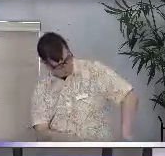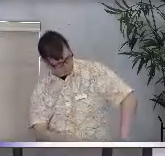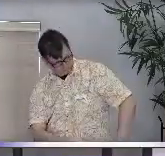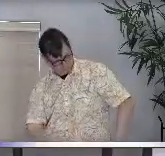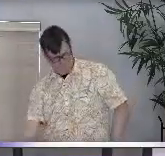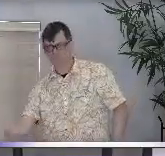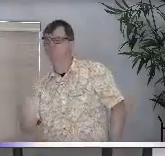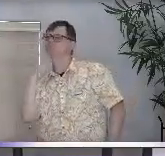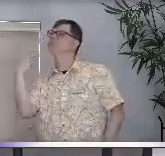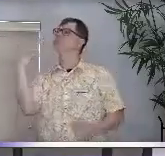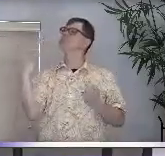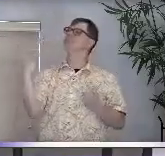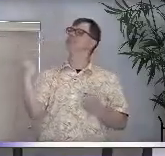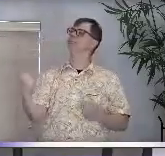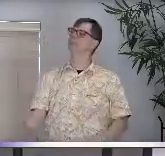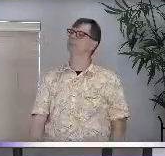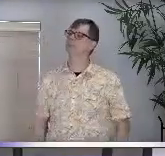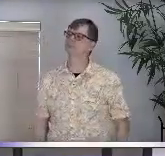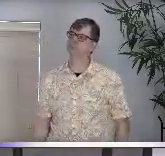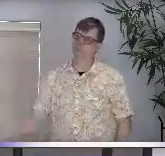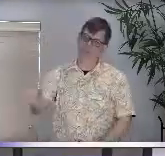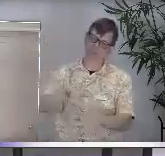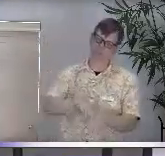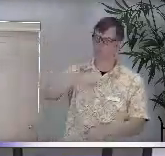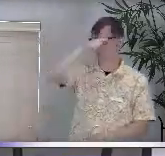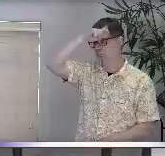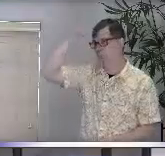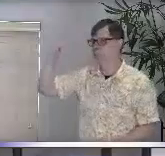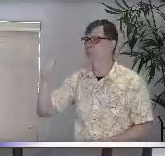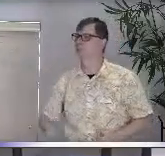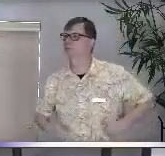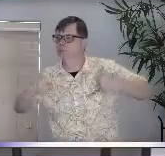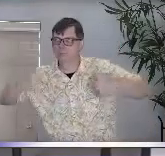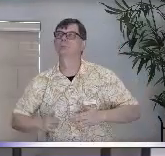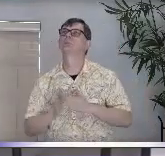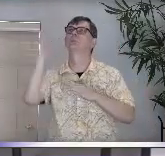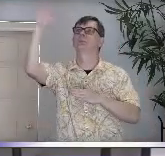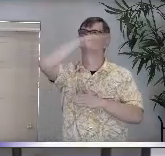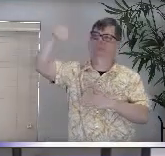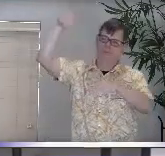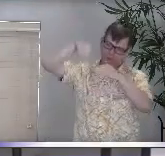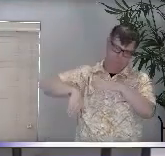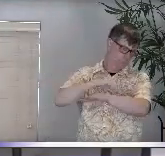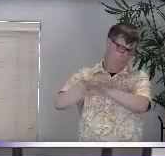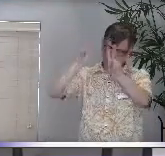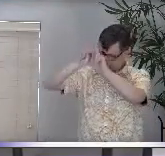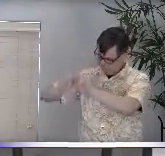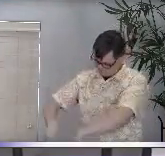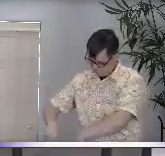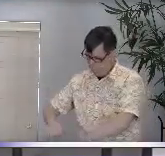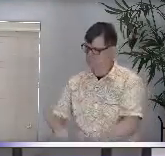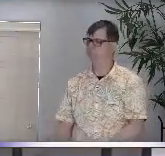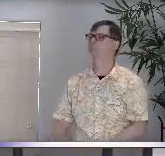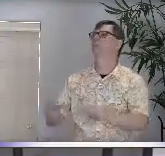daring greatly. I invite you to remember life is about ups and downs, and we don't fail, we dare to do